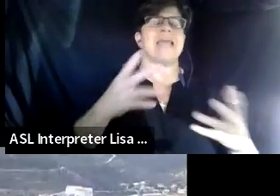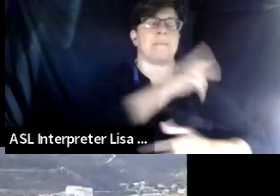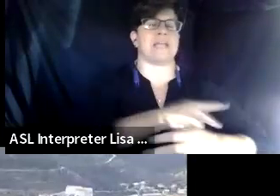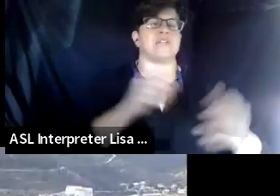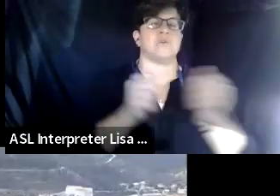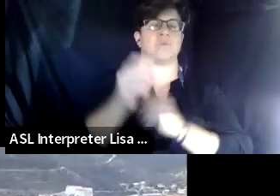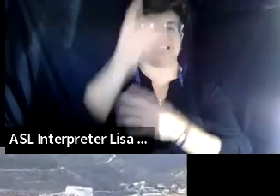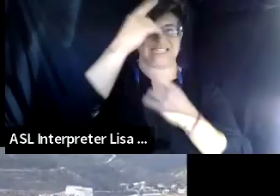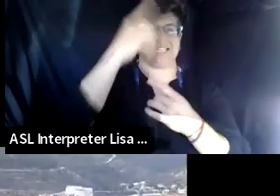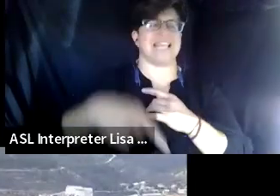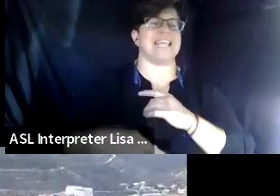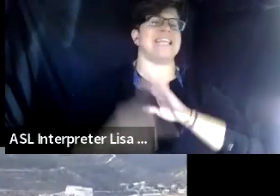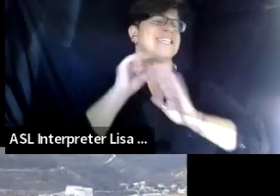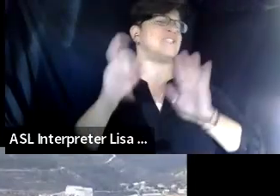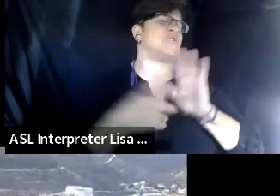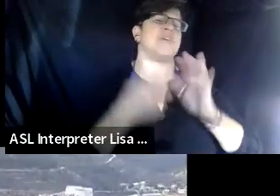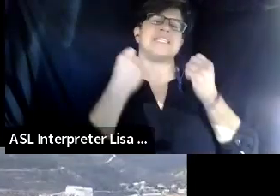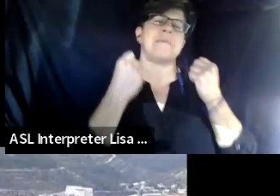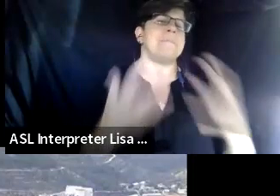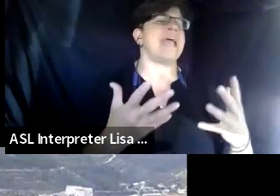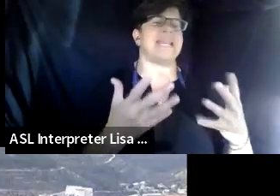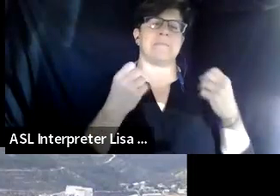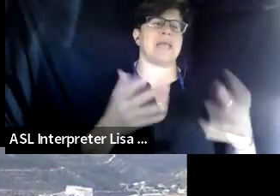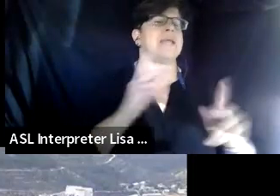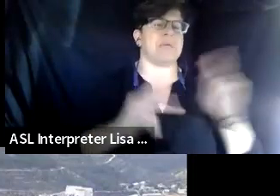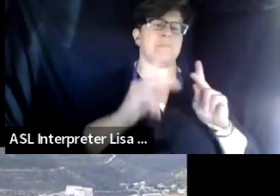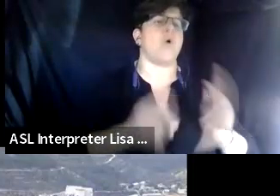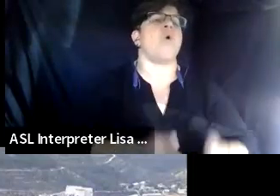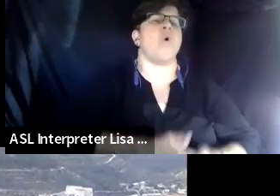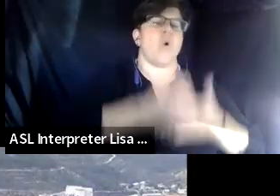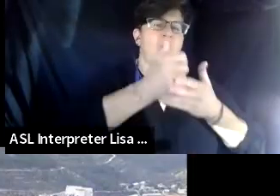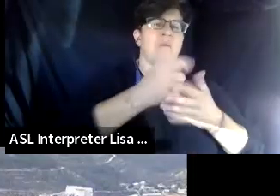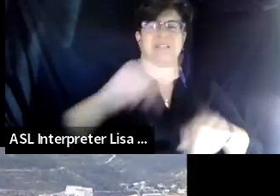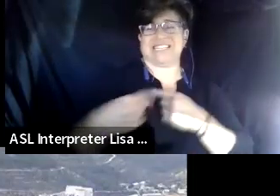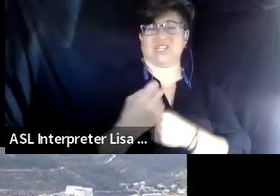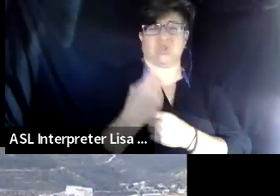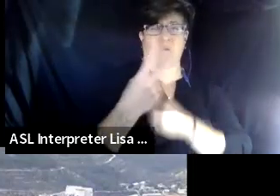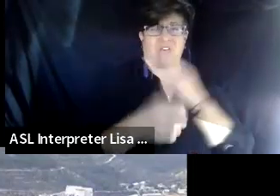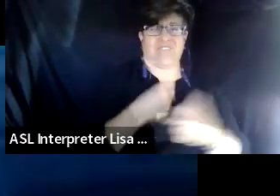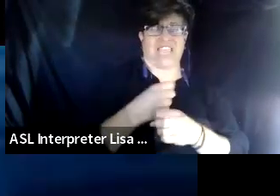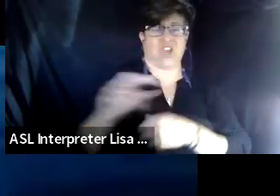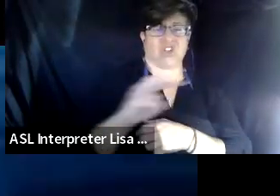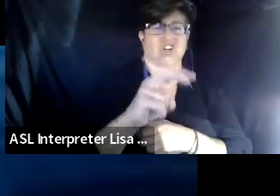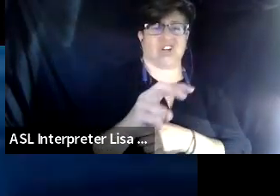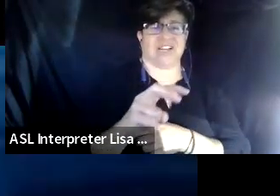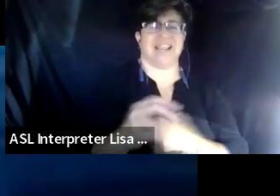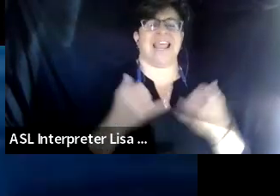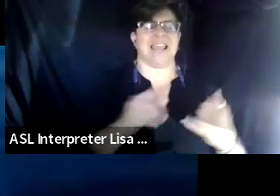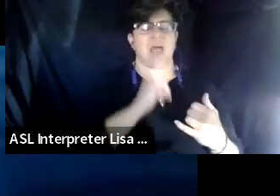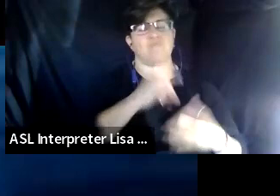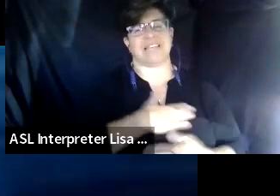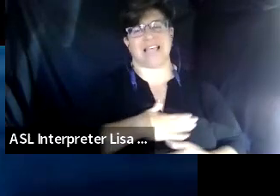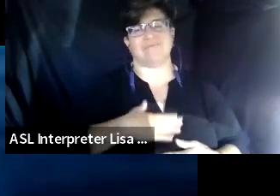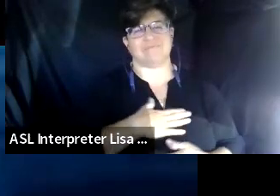acknowledge the many who helped in this sort of 12-year journey. And it's now really my pleasure to